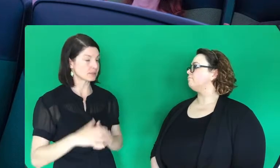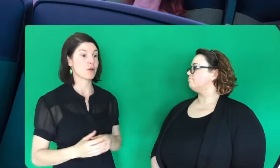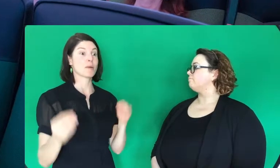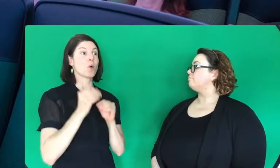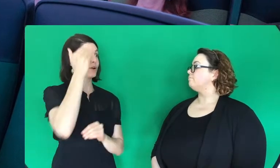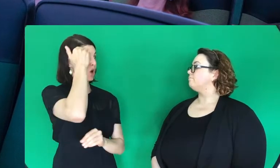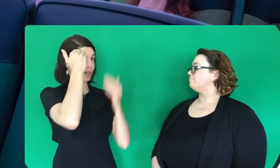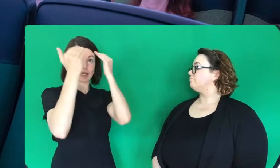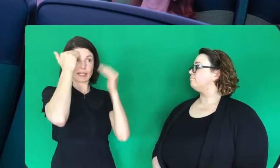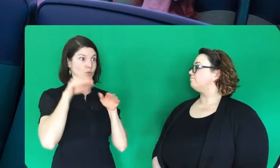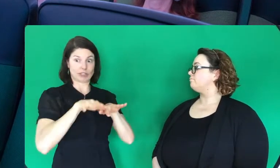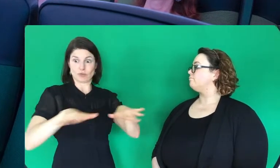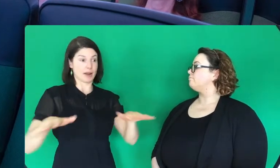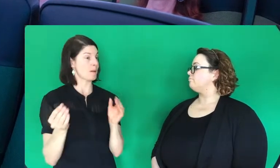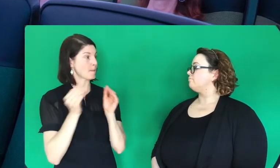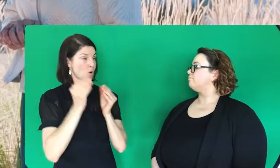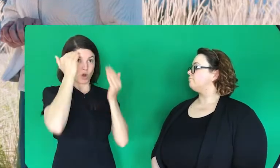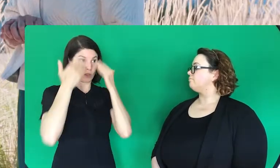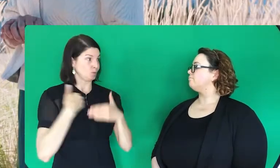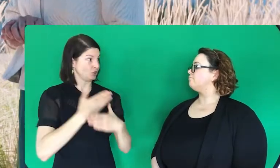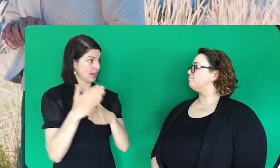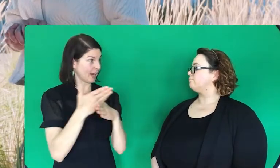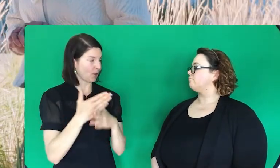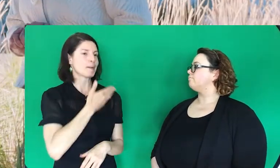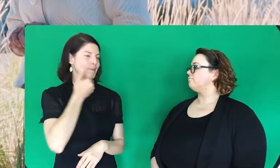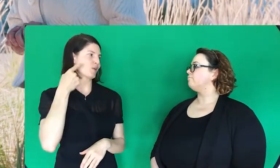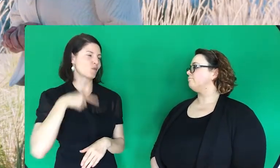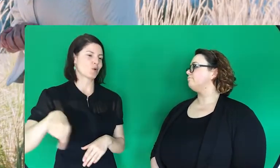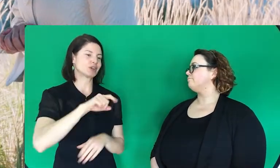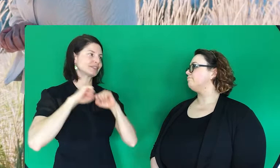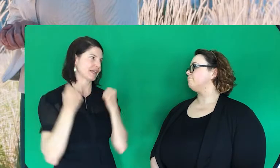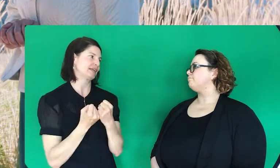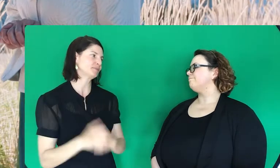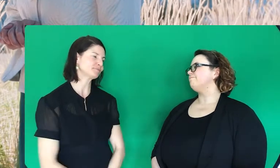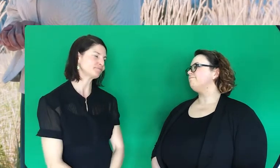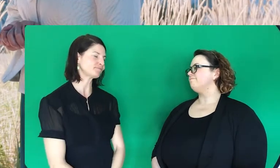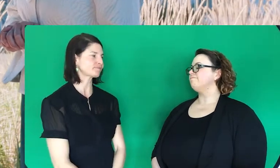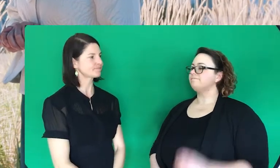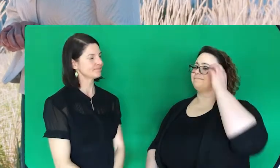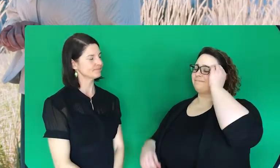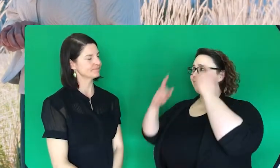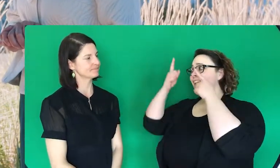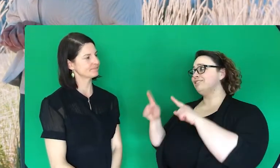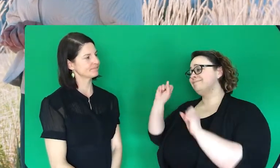areas because the more knowledge we create and the more knowledge we share, the better off we as a society will